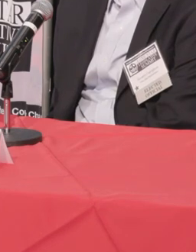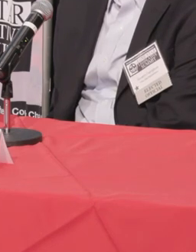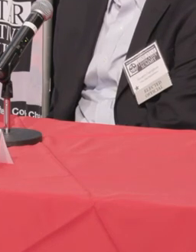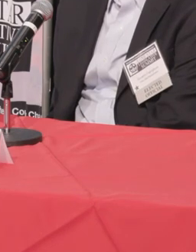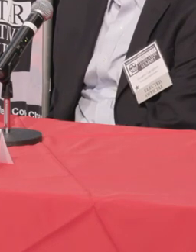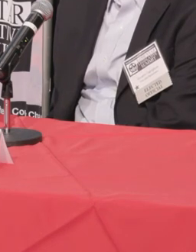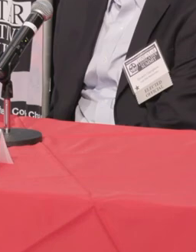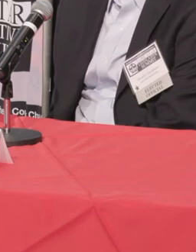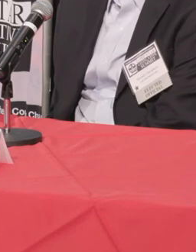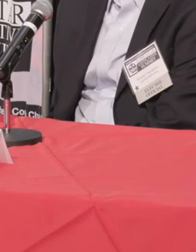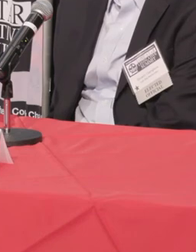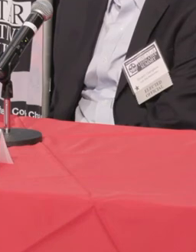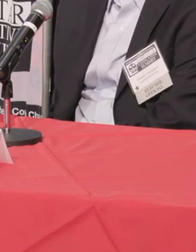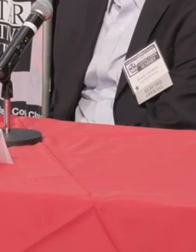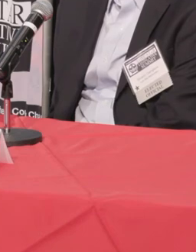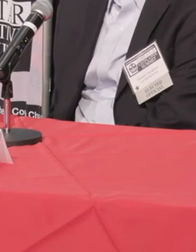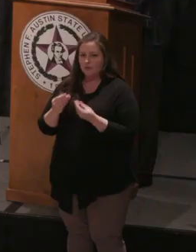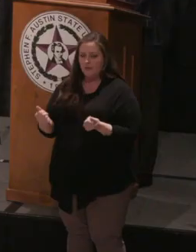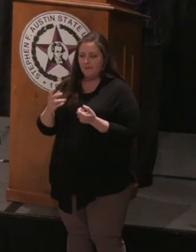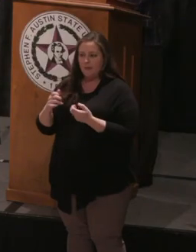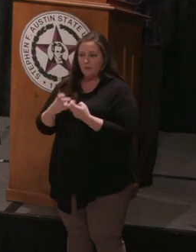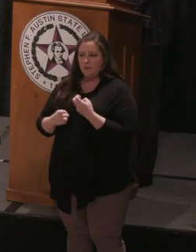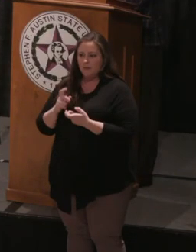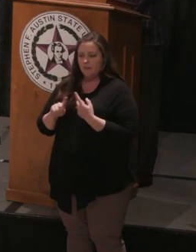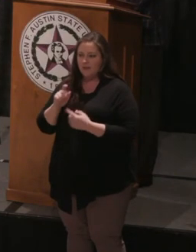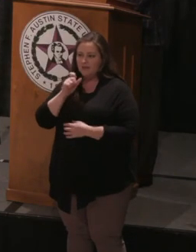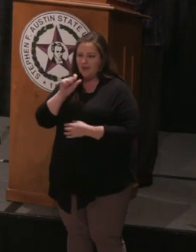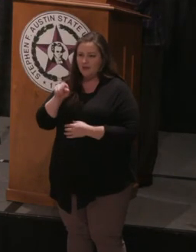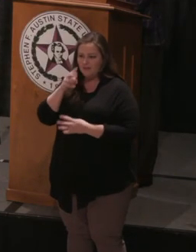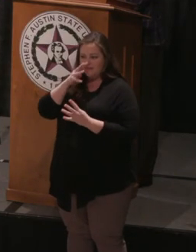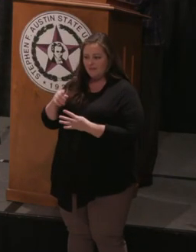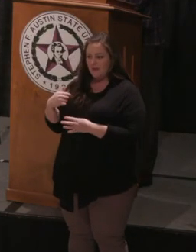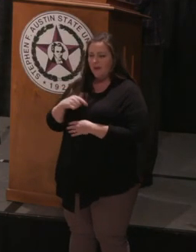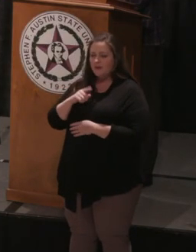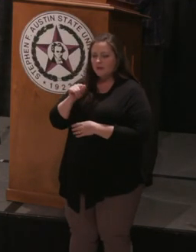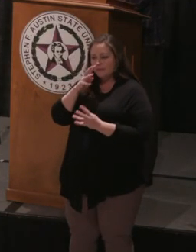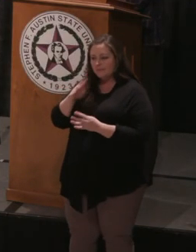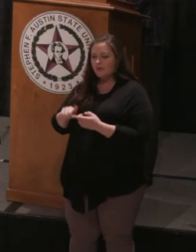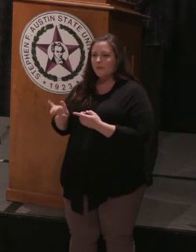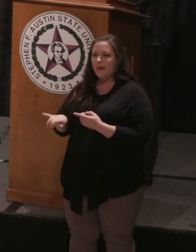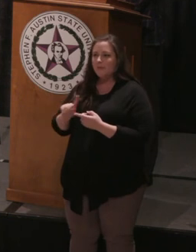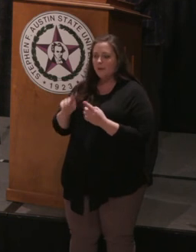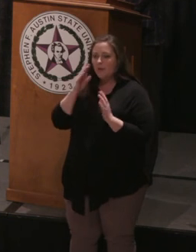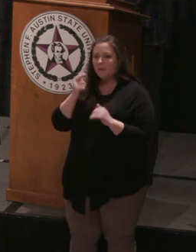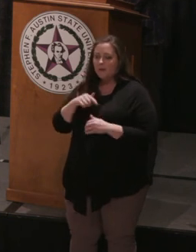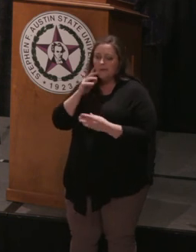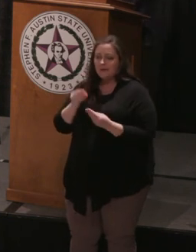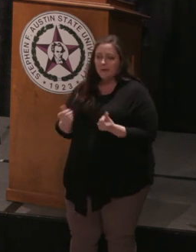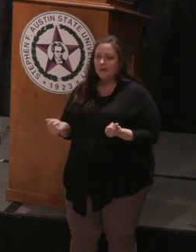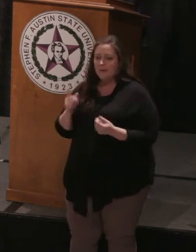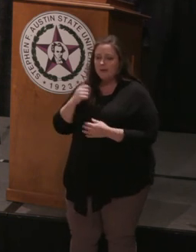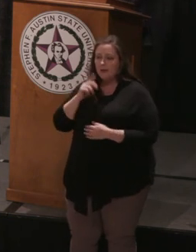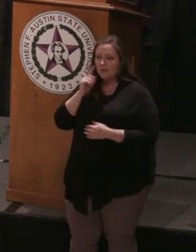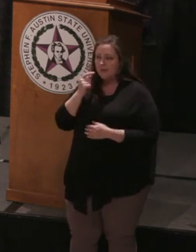who want to help us solve the problem and not give us the cold shoulder and turn a blind eye towards it, hoping that we will just go away, because I will